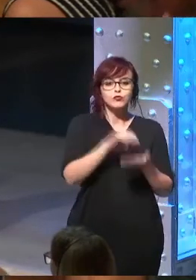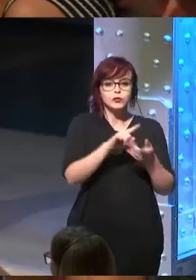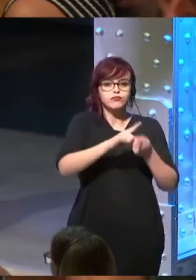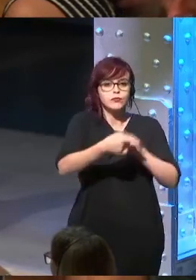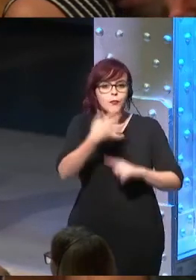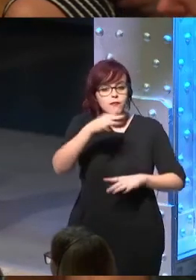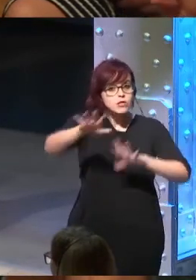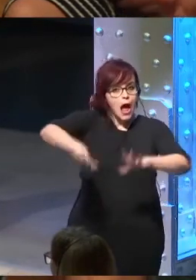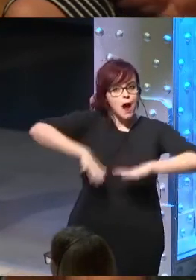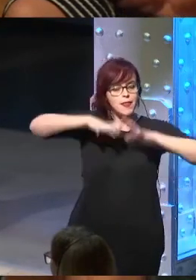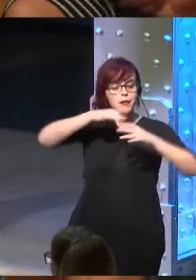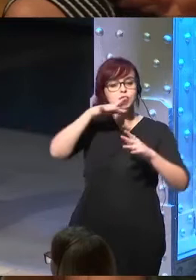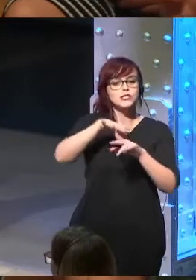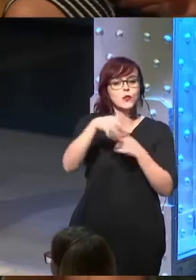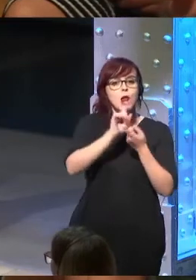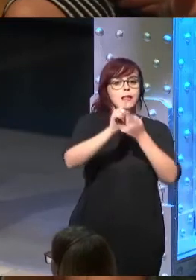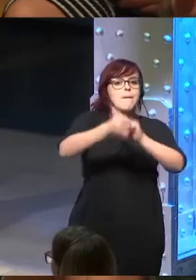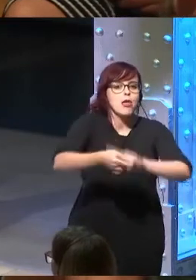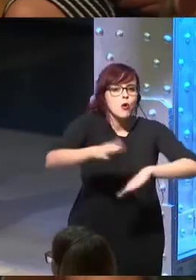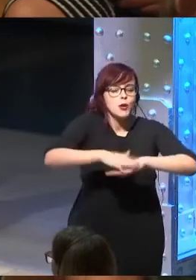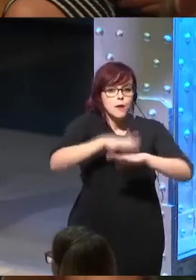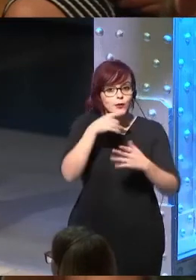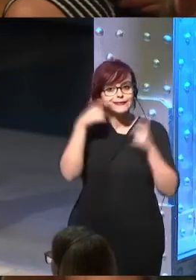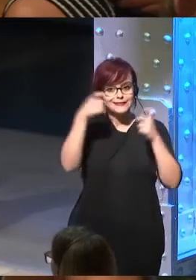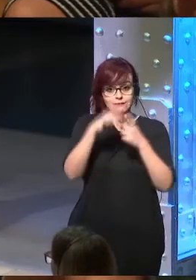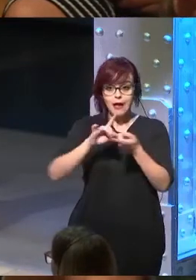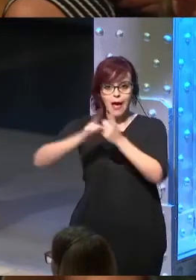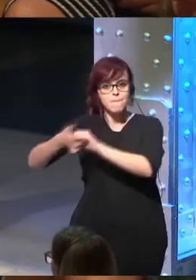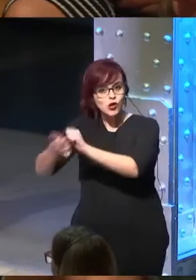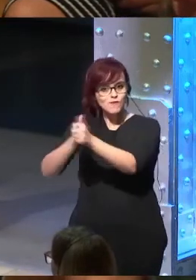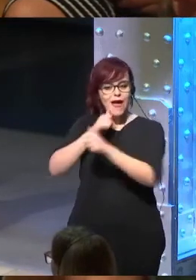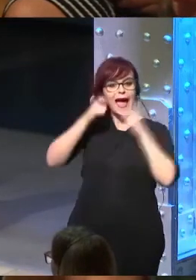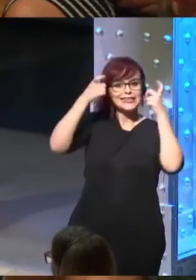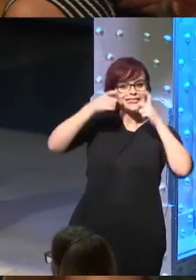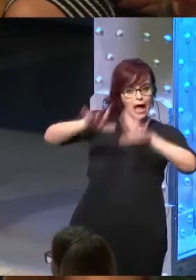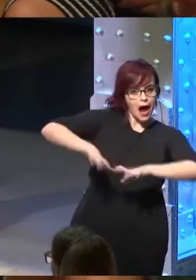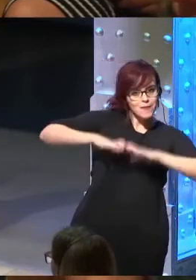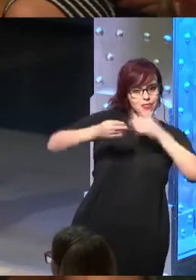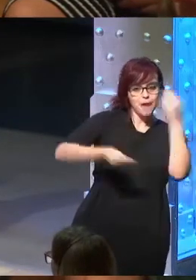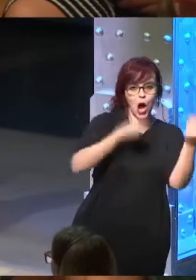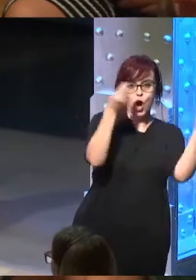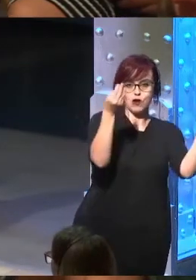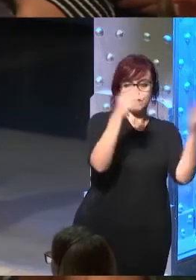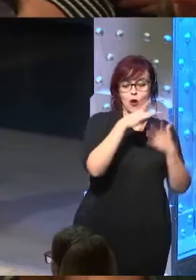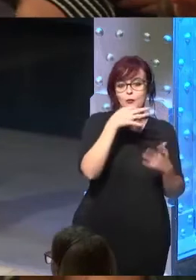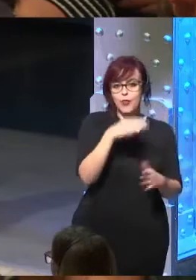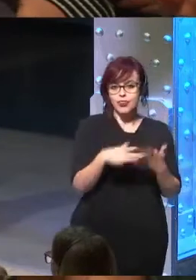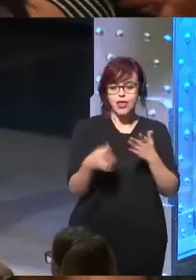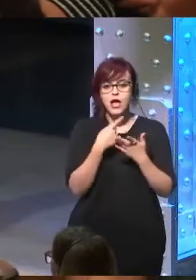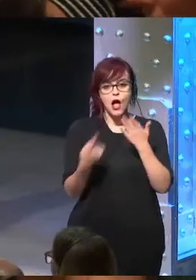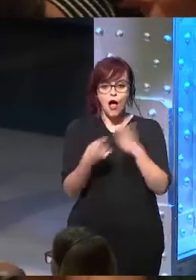from those to keep going in the direction, or are we going to change direction? What is your perspective I think that's very hard,